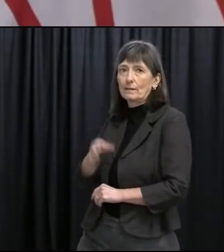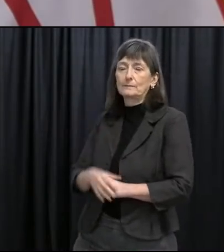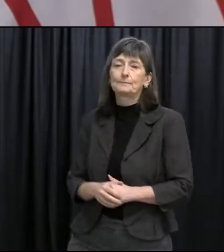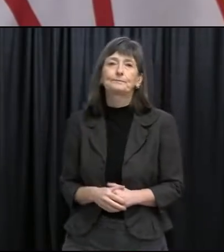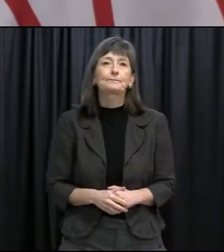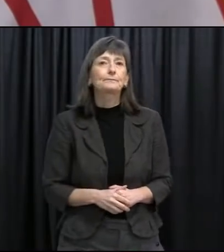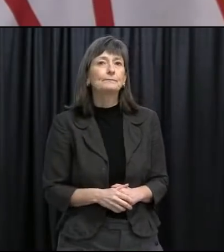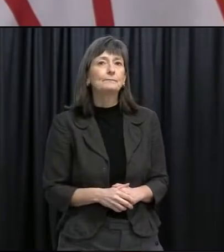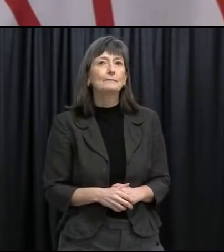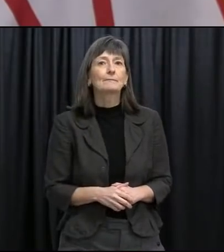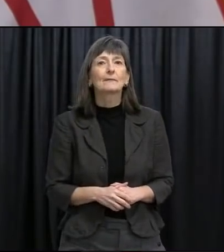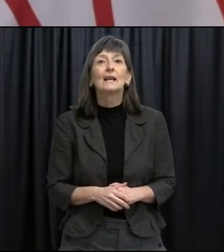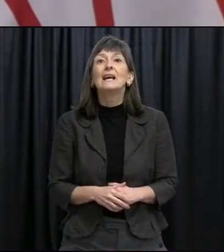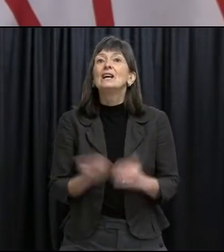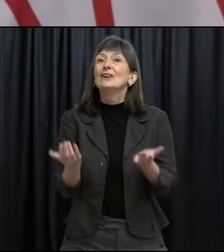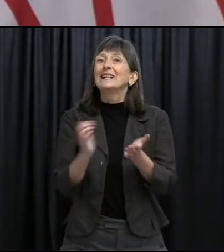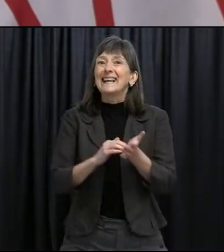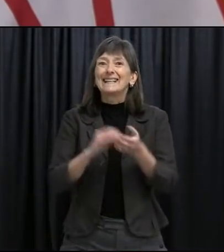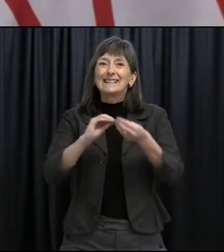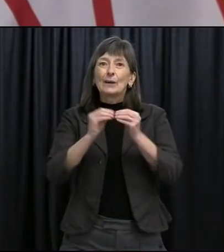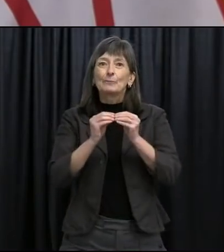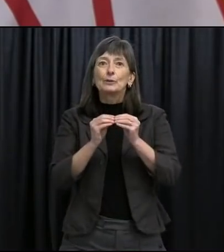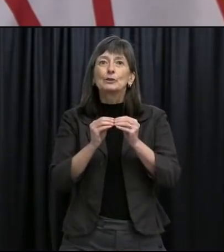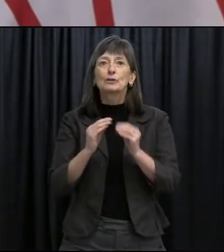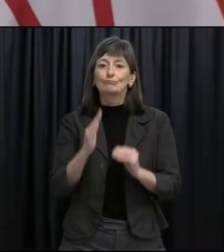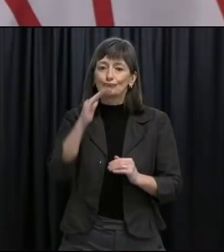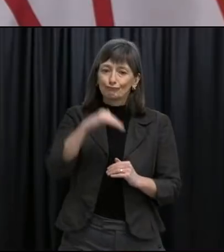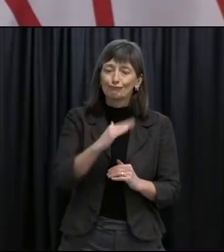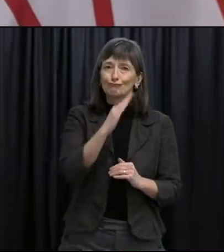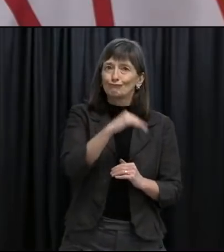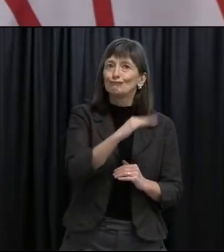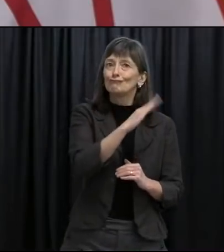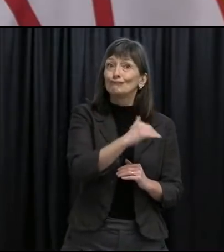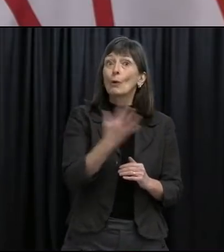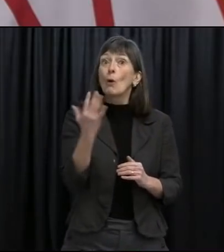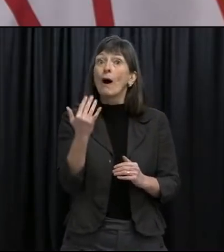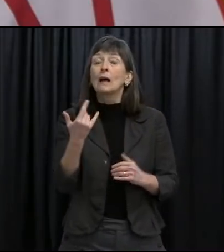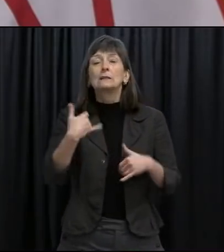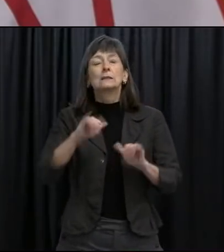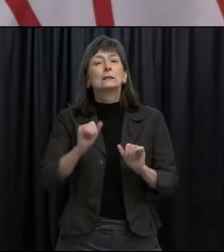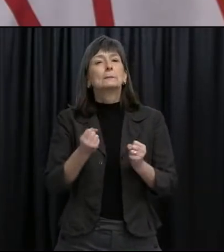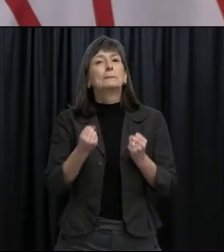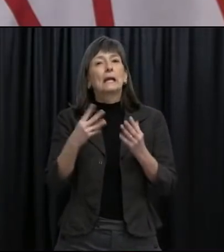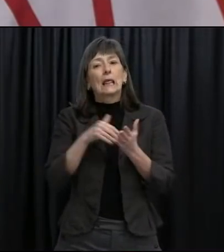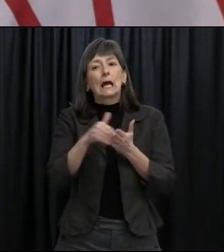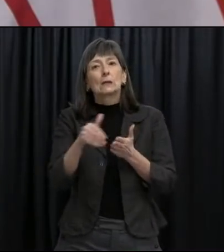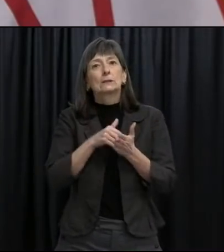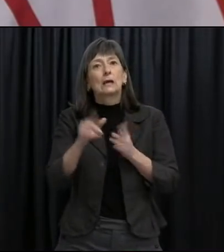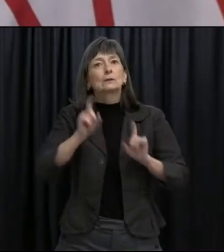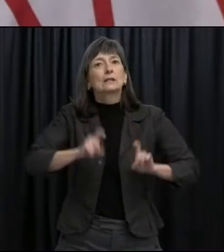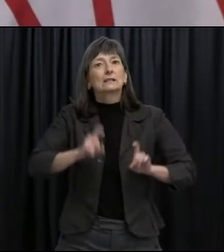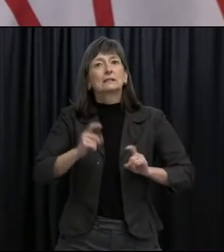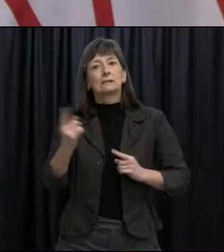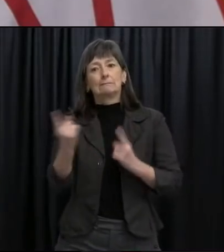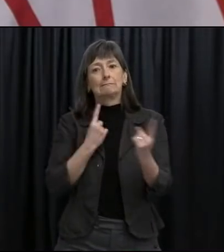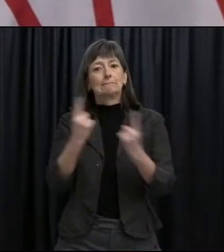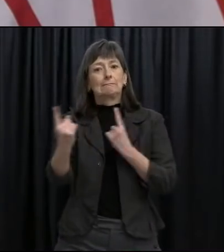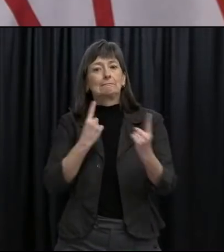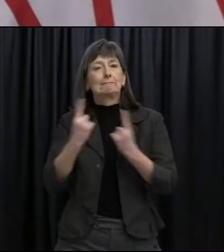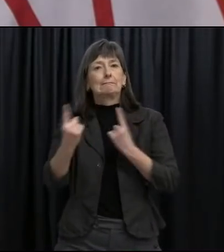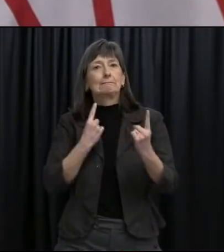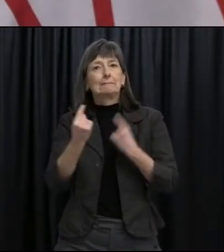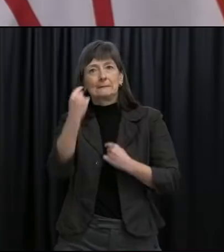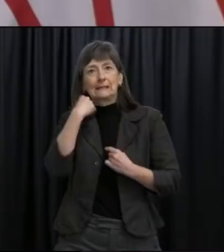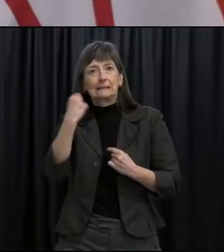expected as we continue to see thousands of people coming forward for testing as a result of contact tracing, exposure notification,